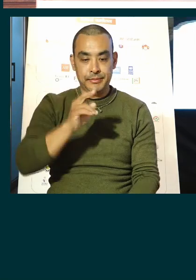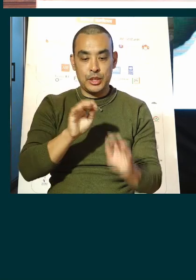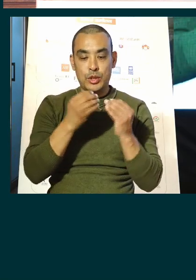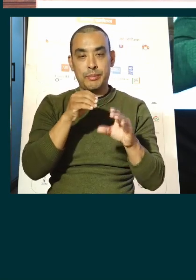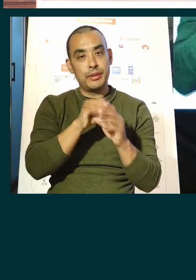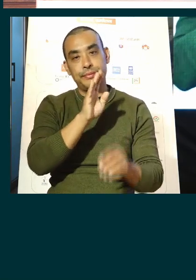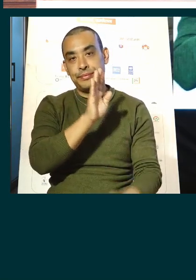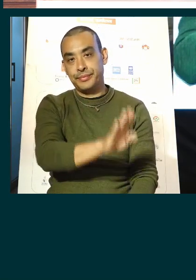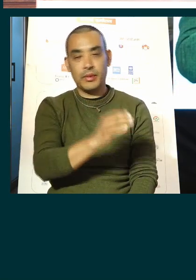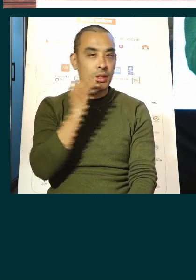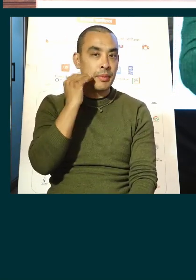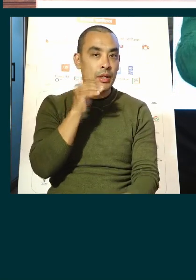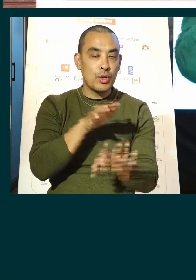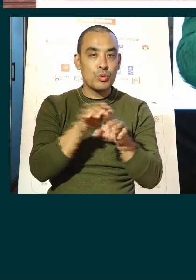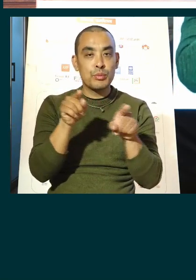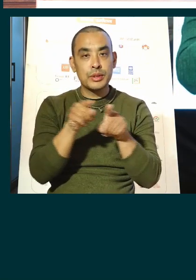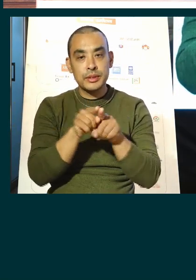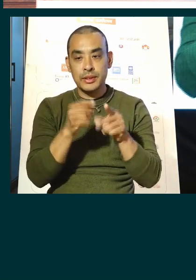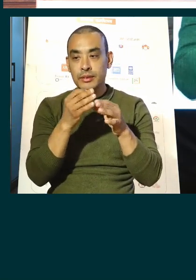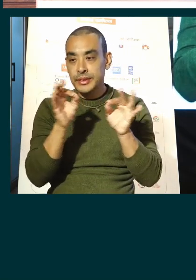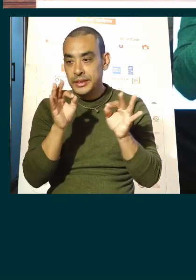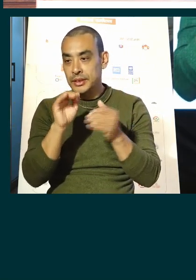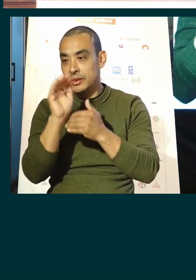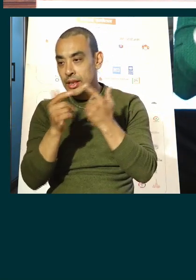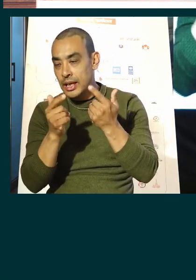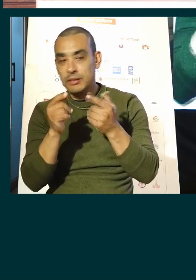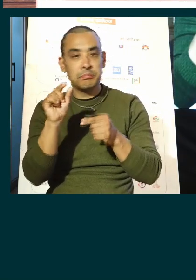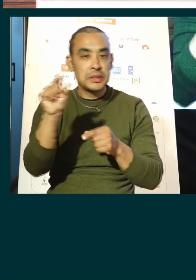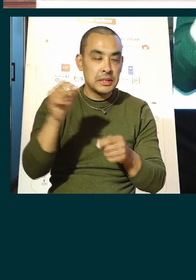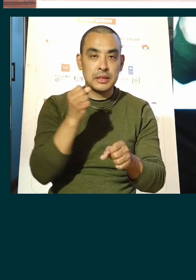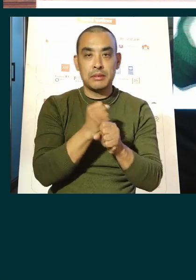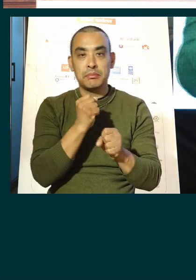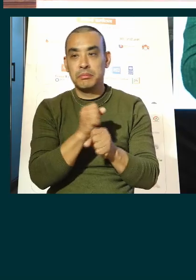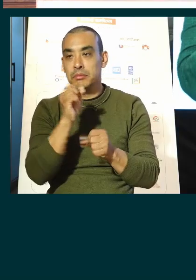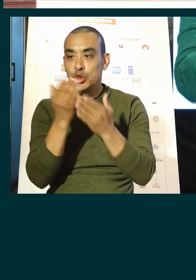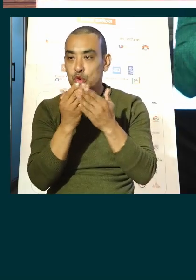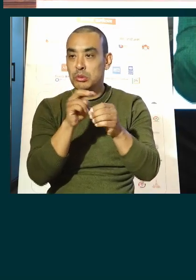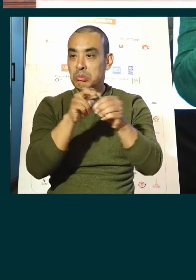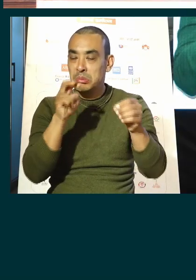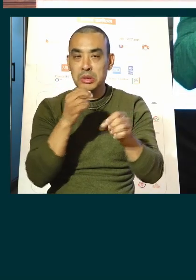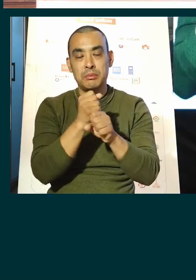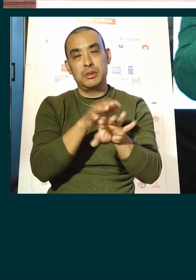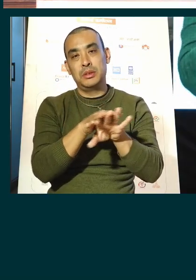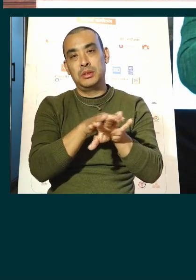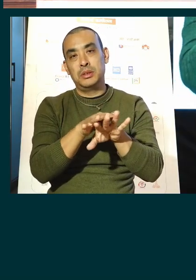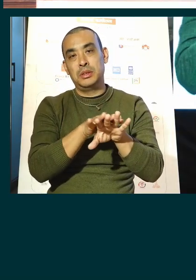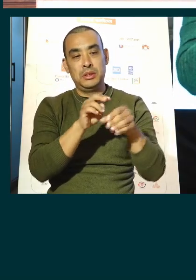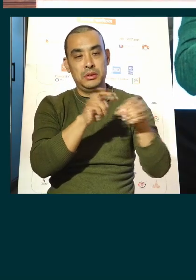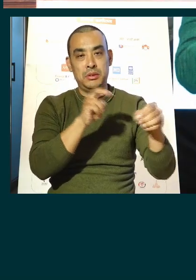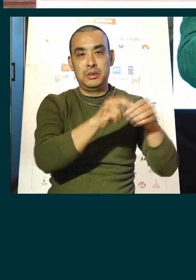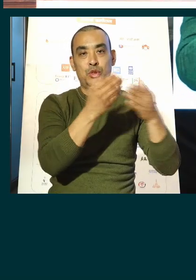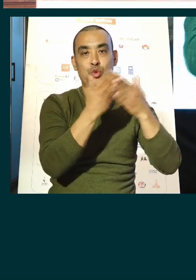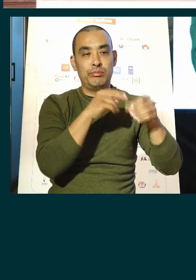there, and the girls have like limited freedom to exercise their agency. This leads to school dropping from the schools.